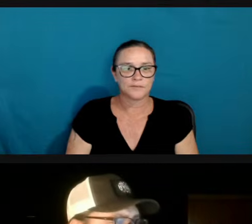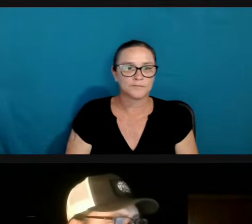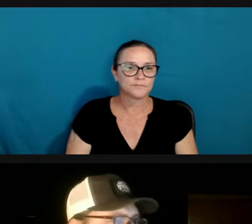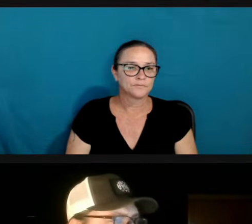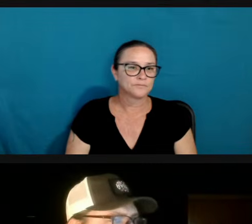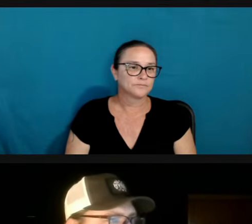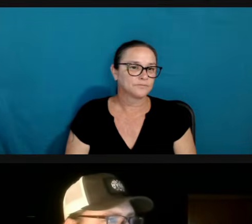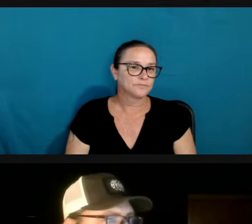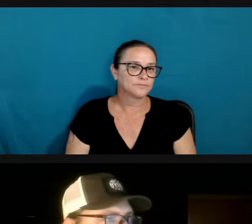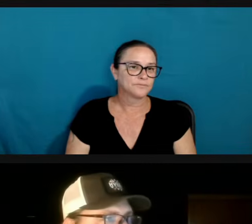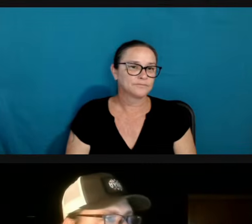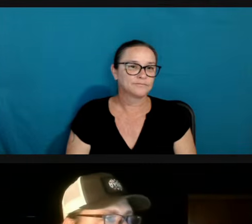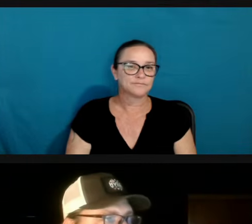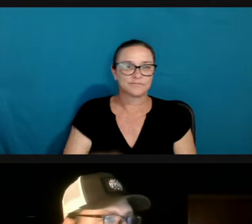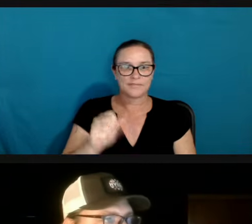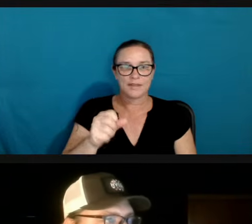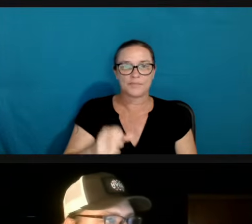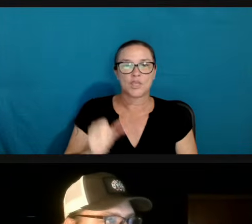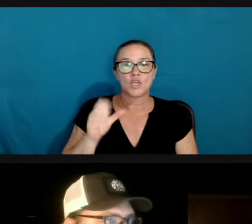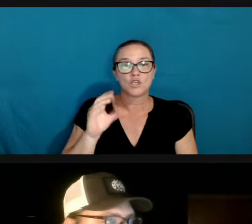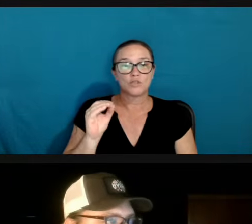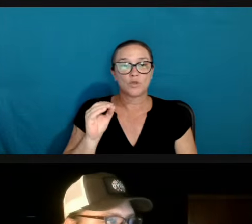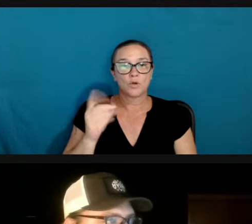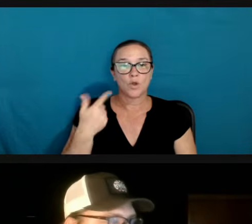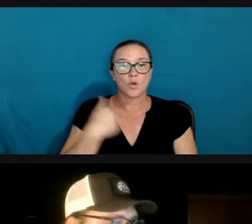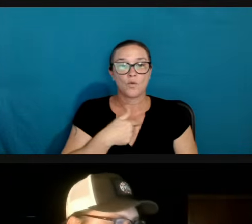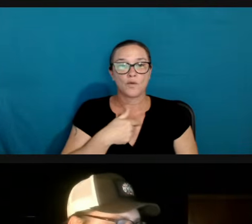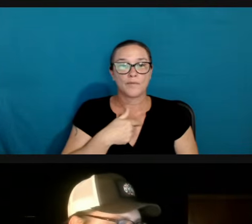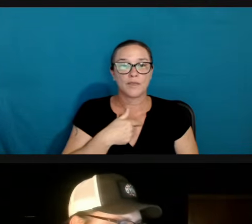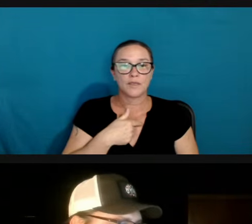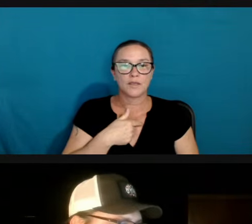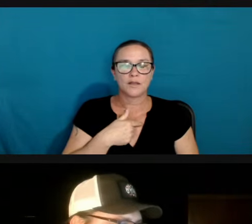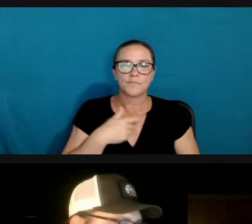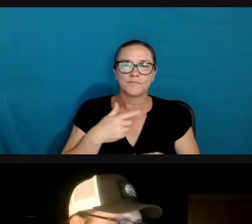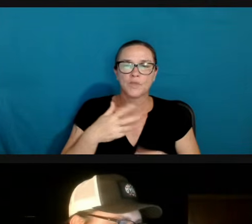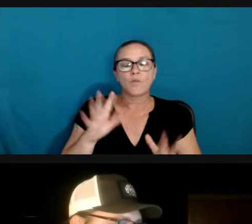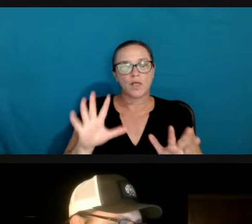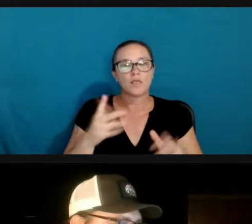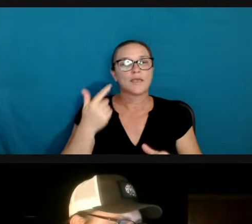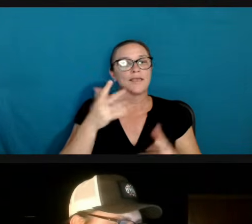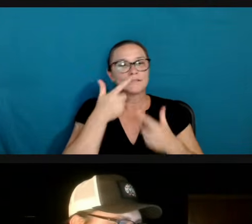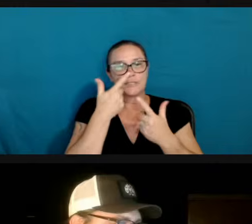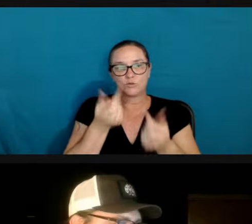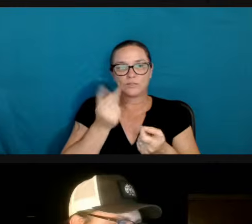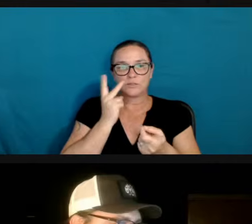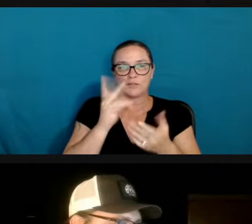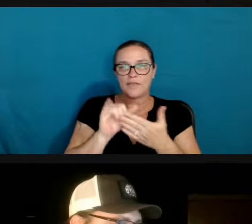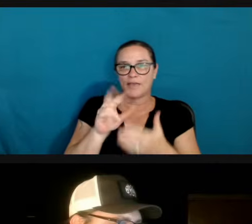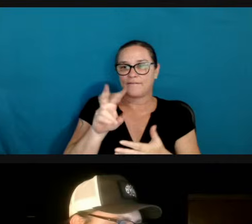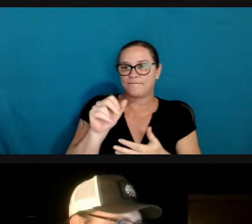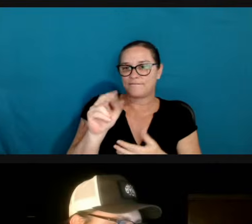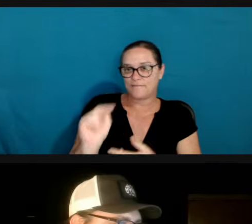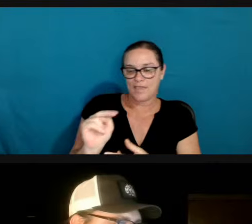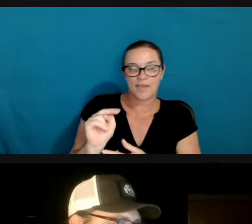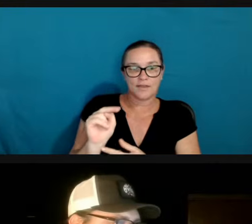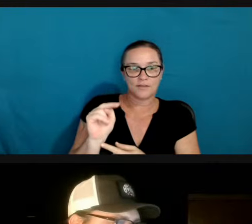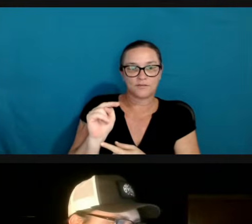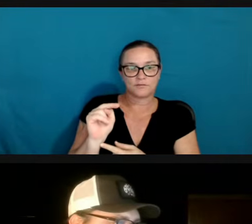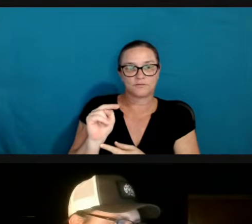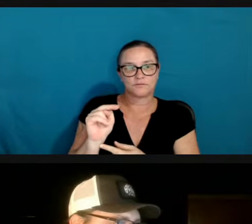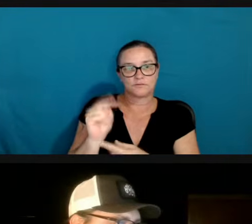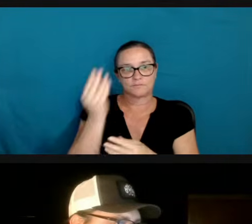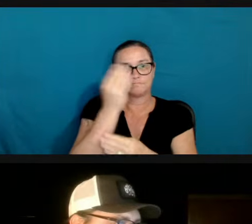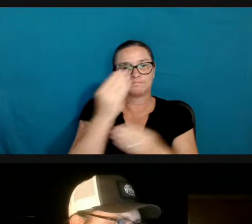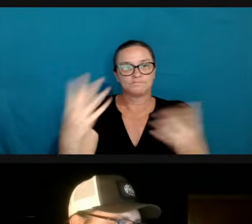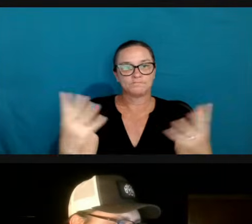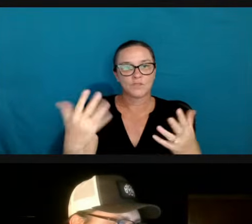Oh, yep. So yeah, we've just been going through this. It's interesting to see that that van come out, that, you know,